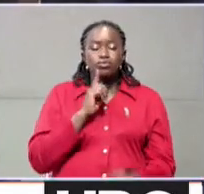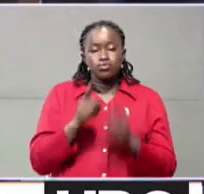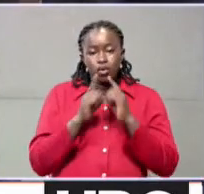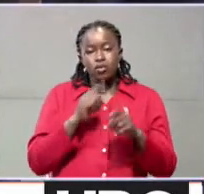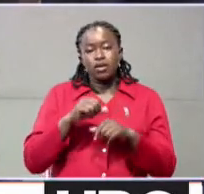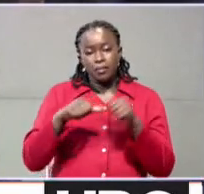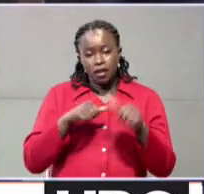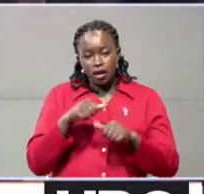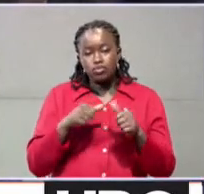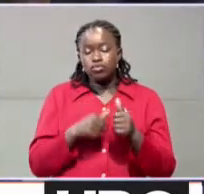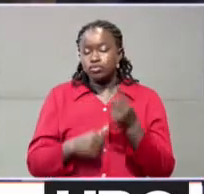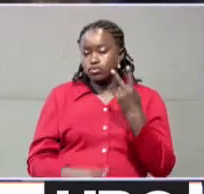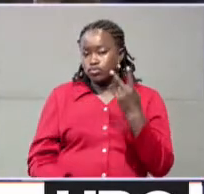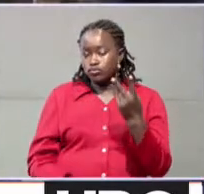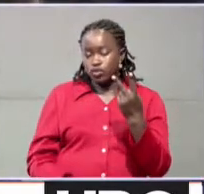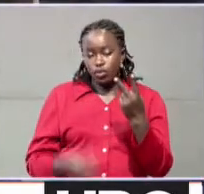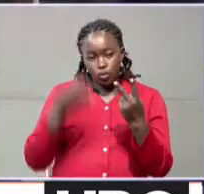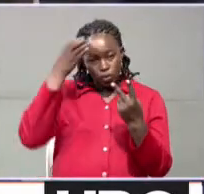concepts